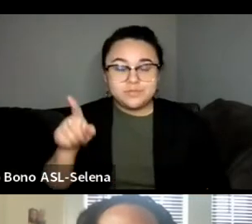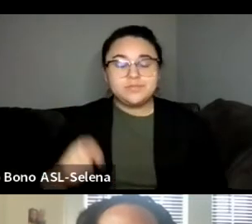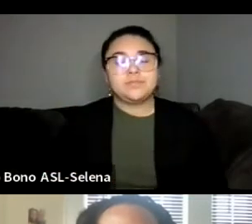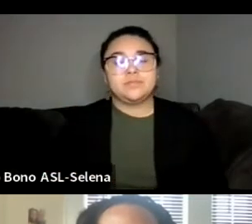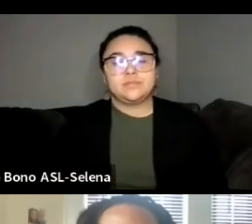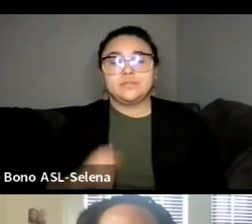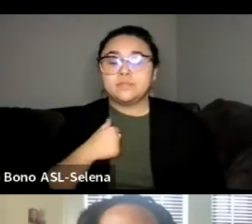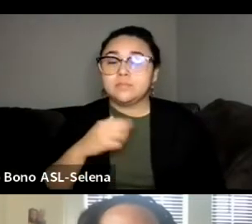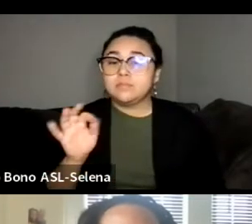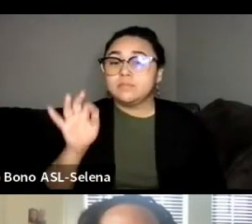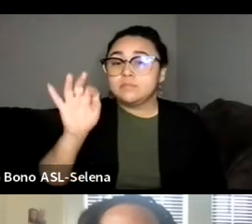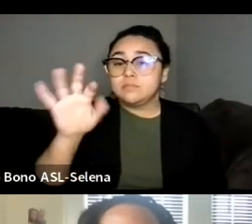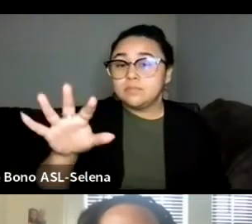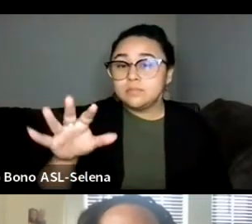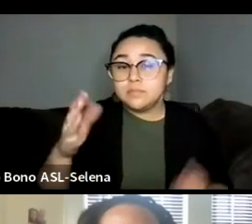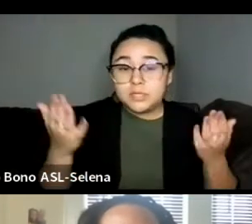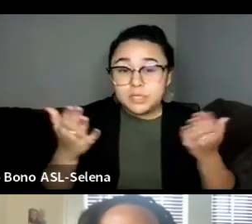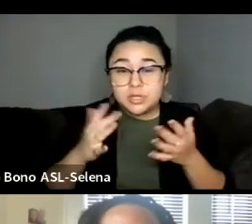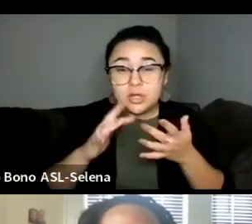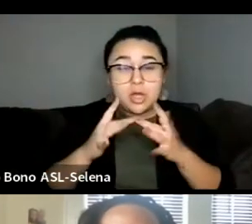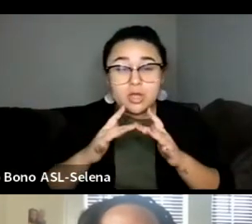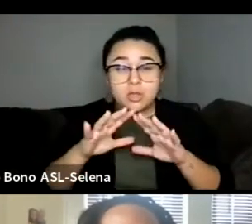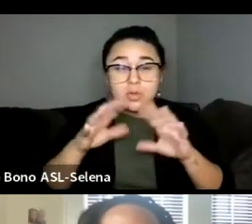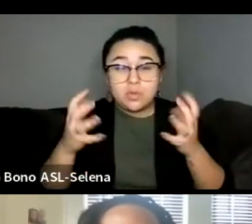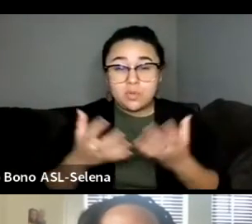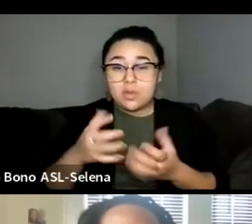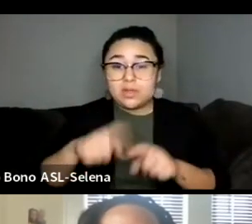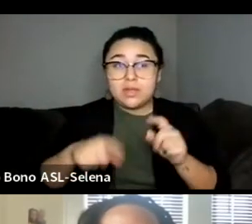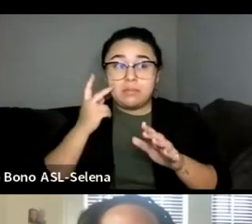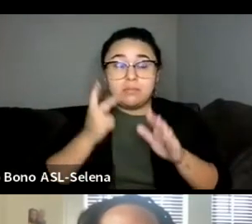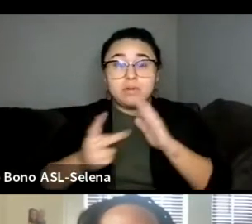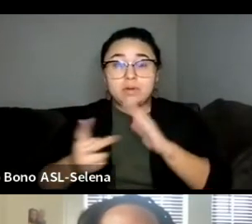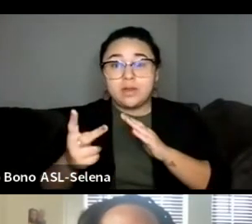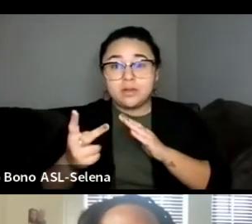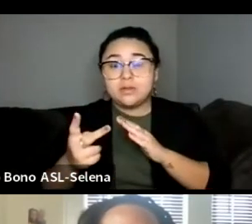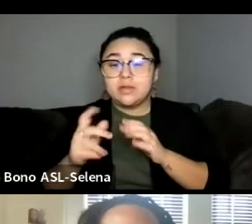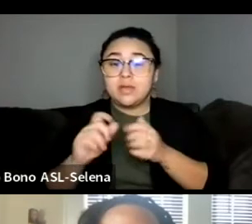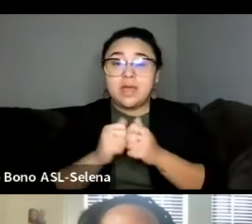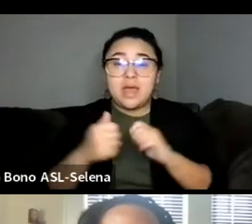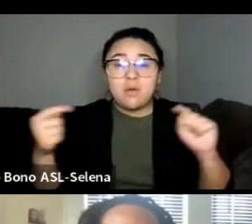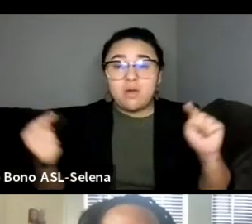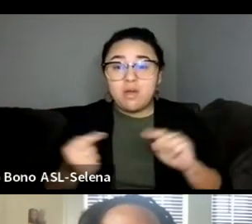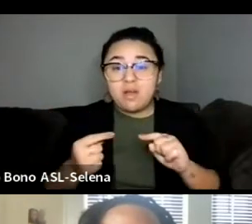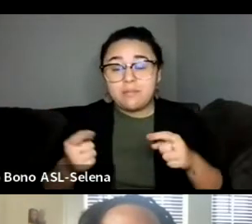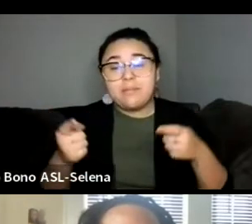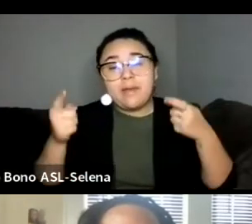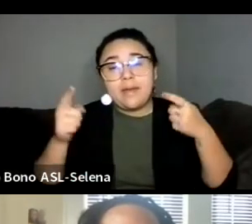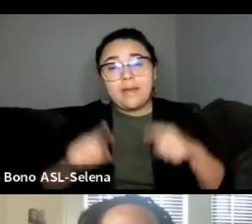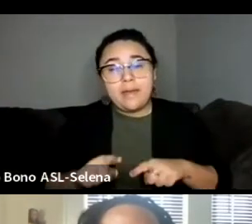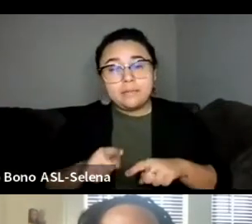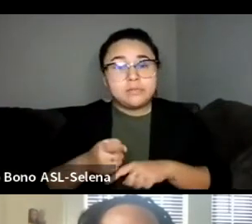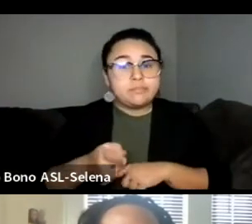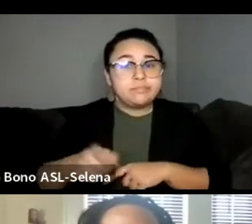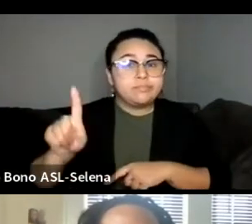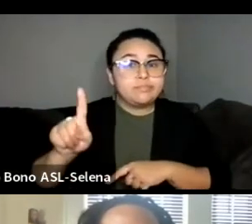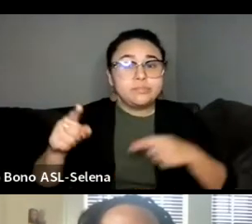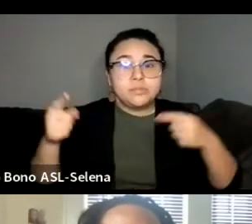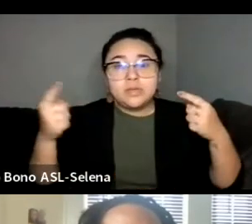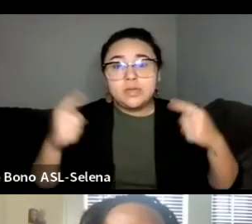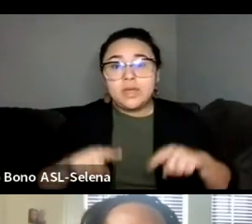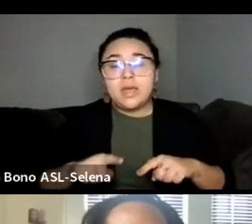that in our virtual world, we cannot always predict where harm can occur. If anyone on any of our sessions